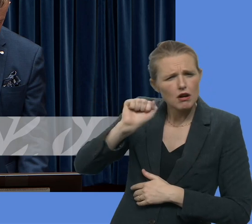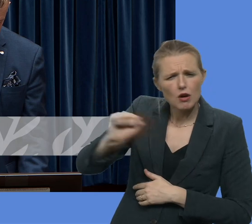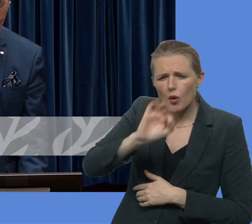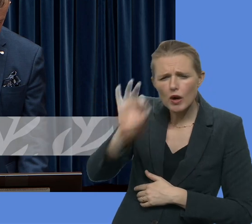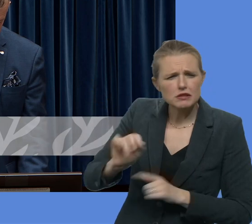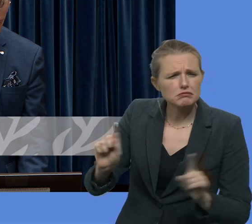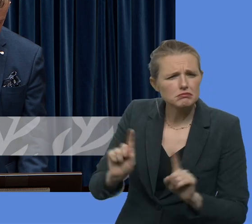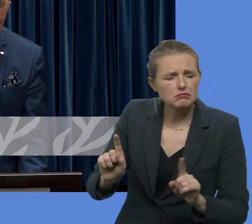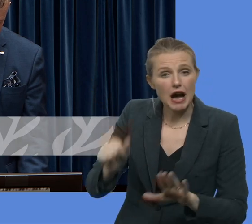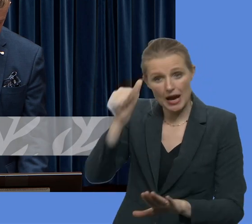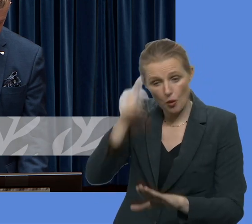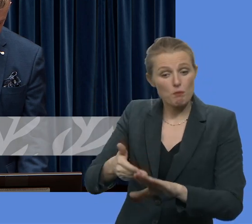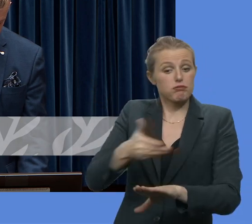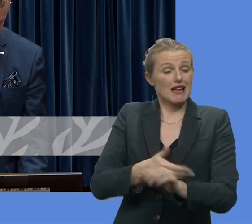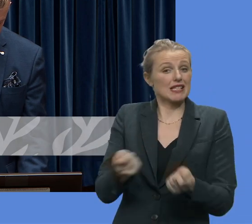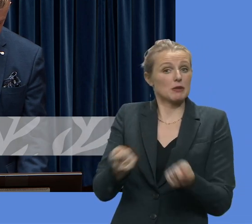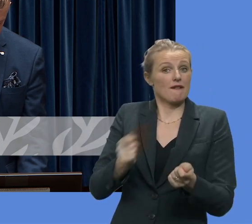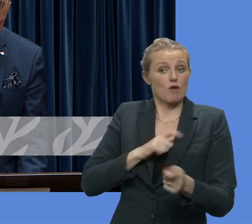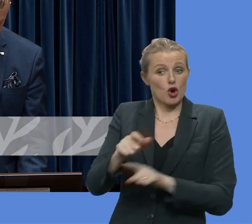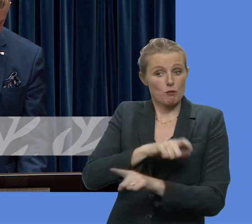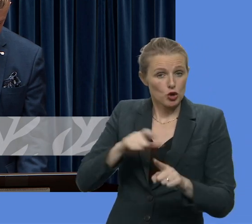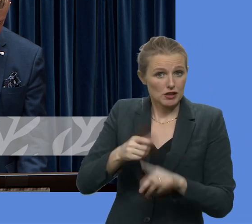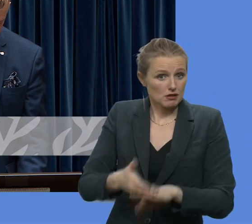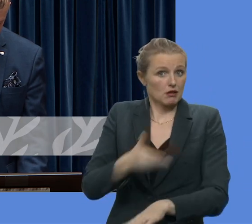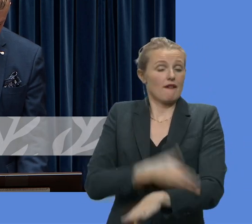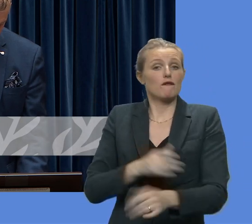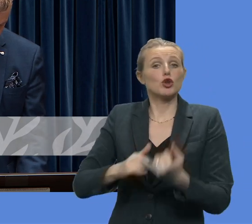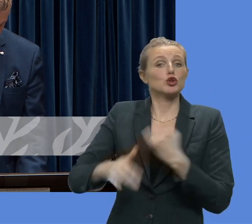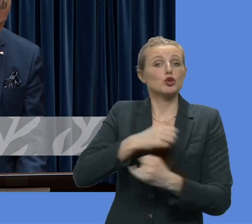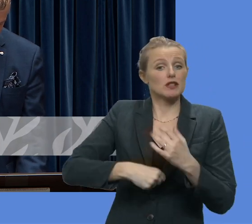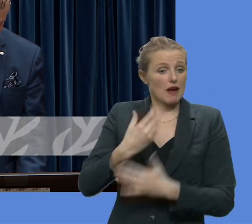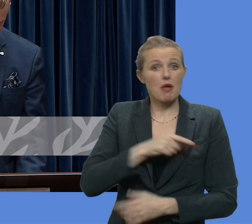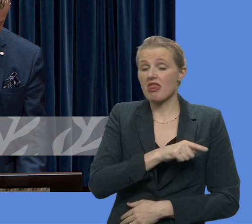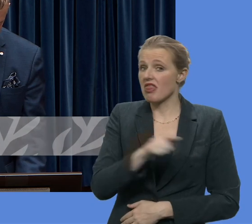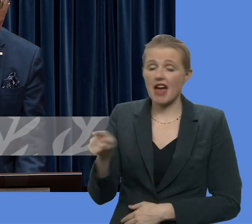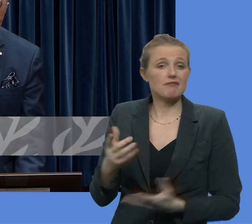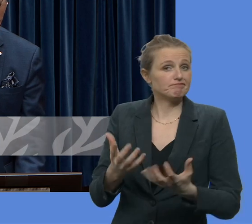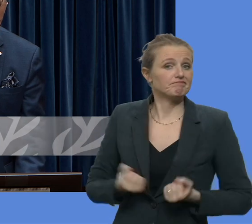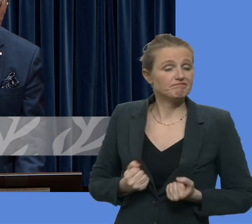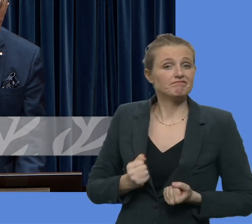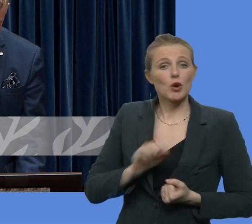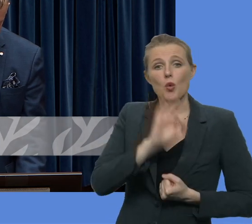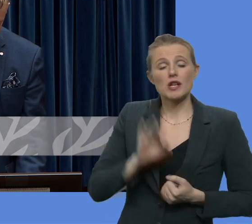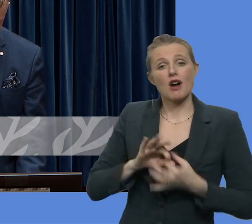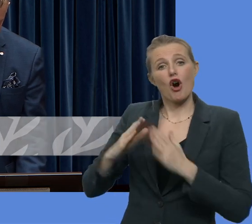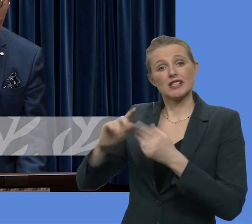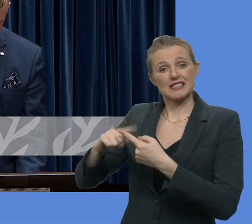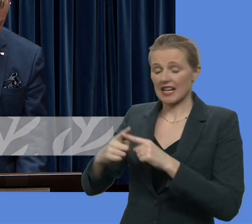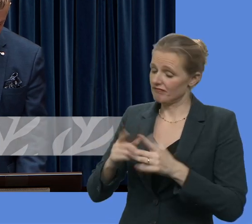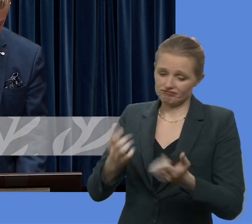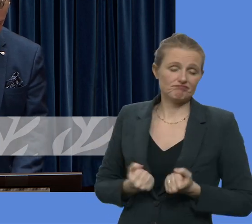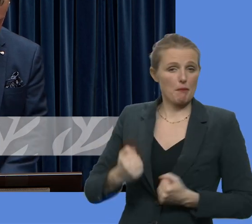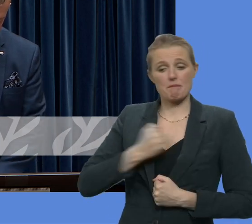that previous ministers for communities and before them ministers for social development all treated questions about the housing executive as matters relating to their